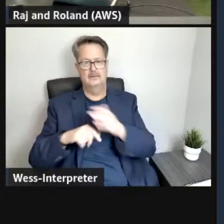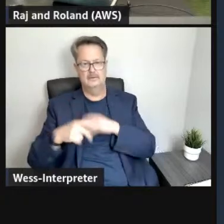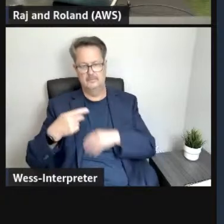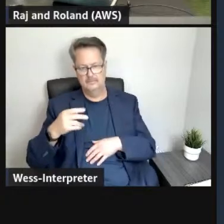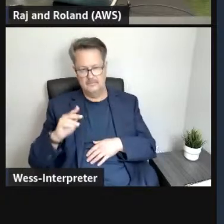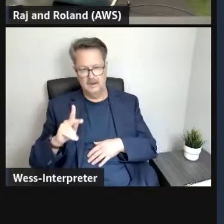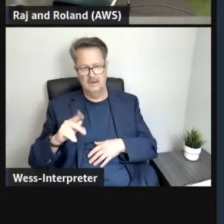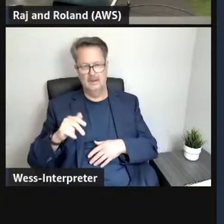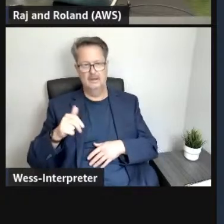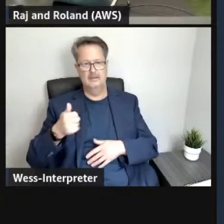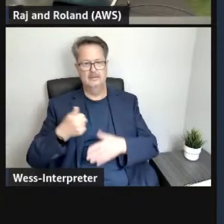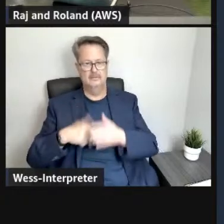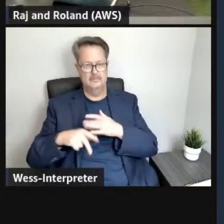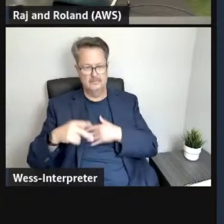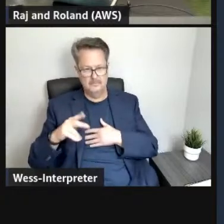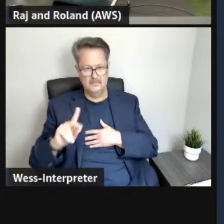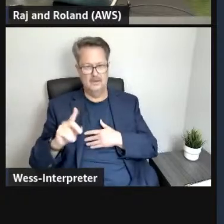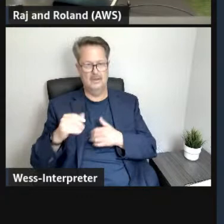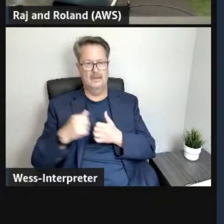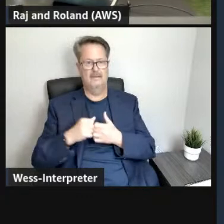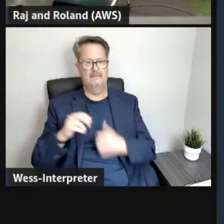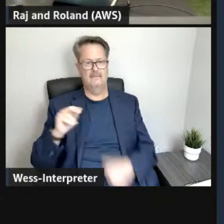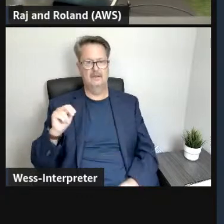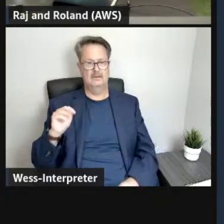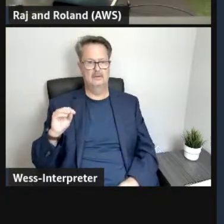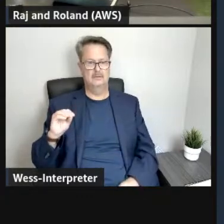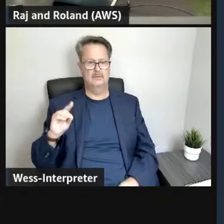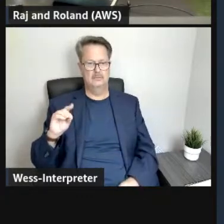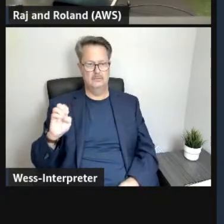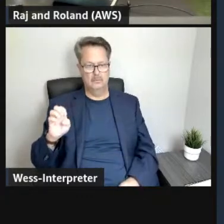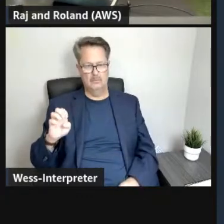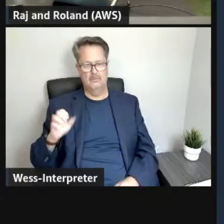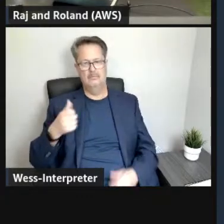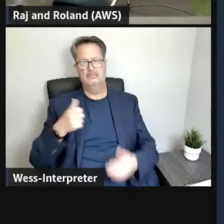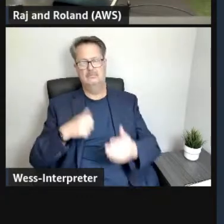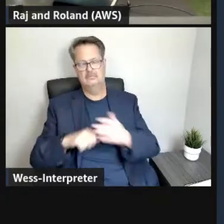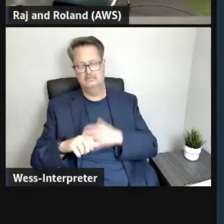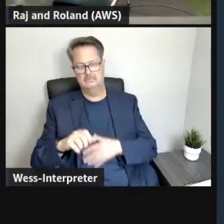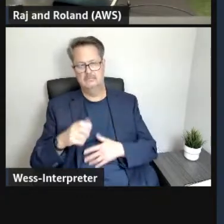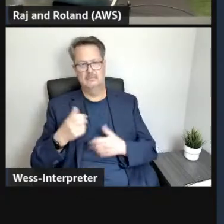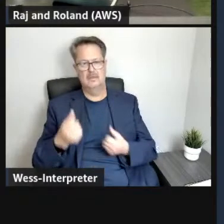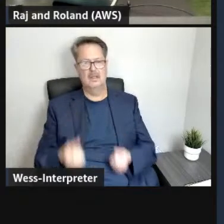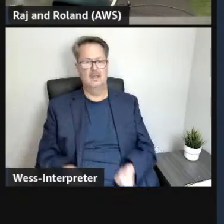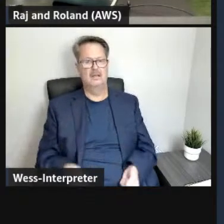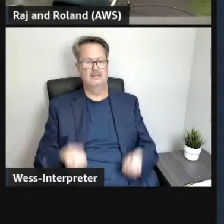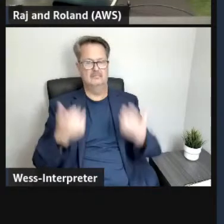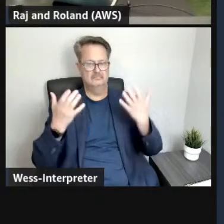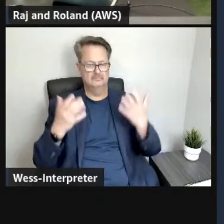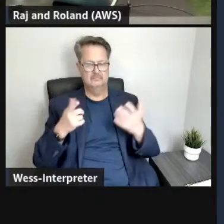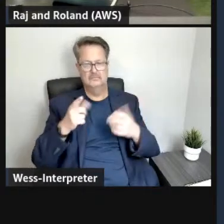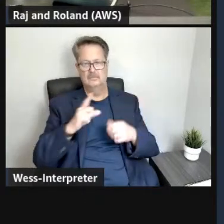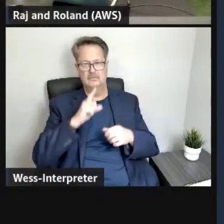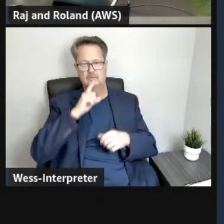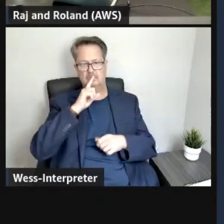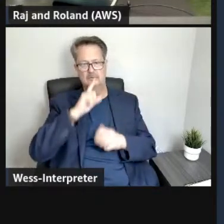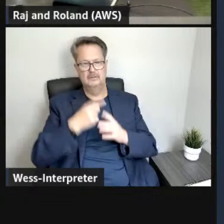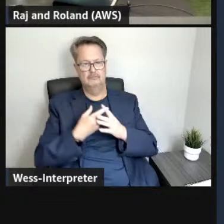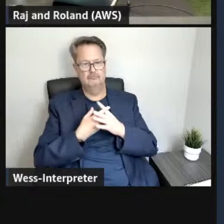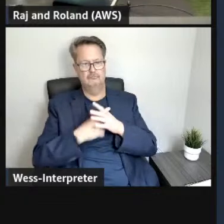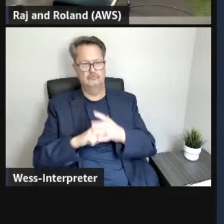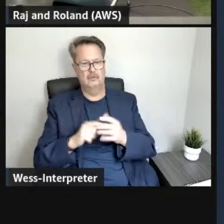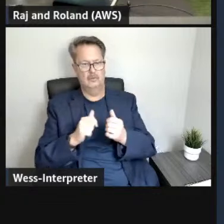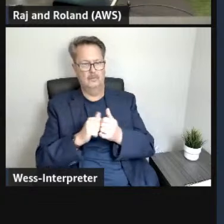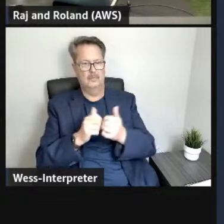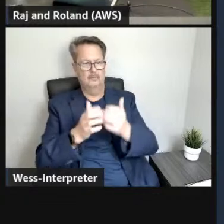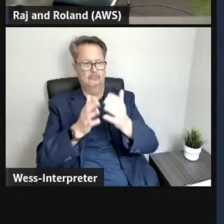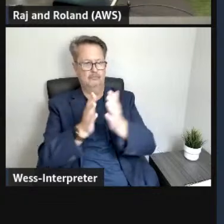other constructs that the pods depend on, like volumes. And so you really start with requesting